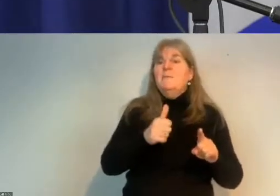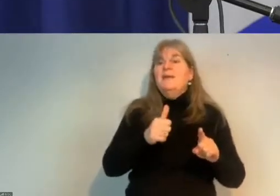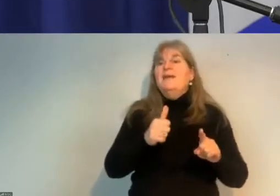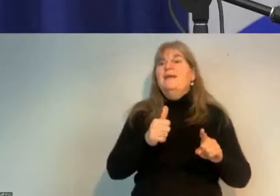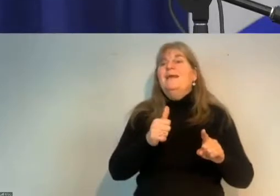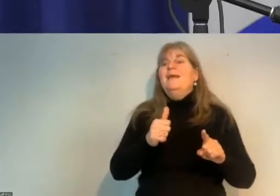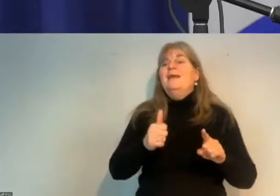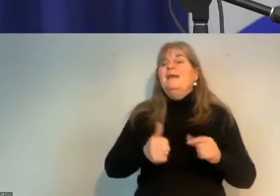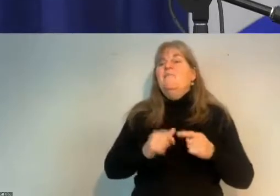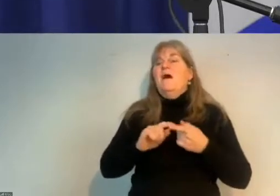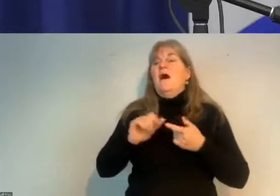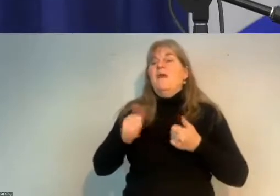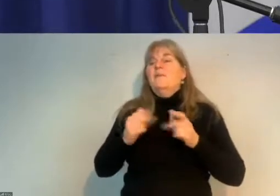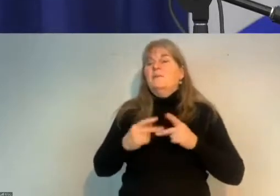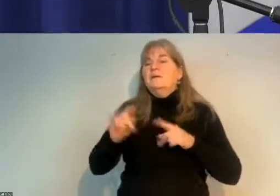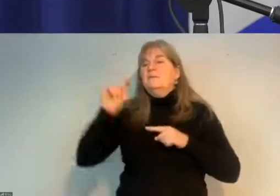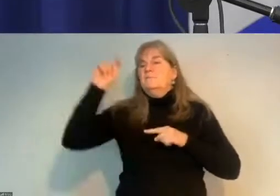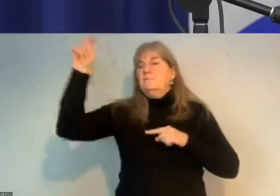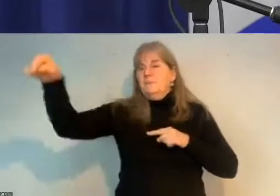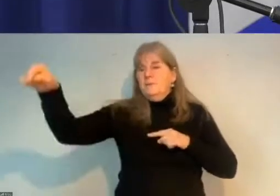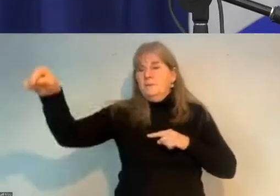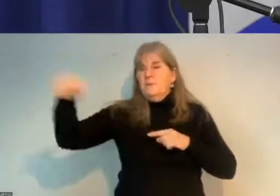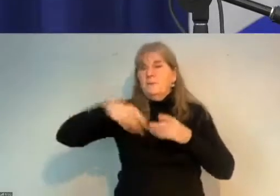Dawson City and be out of the territory.